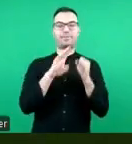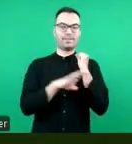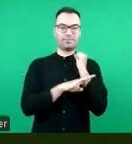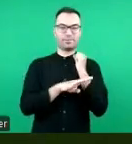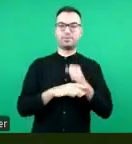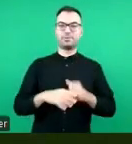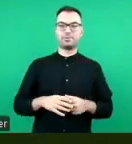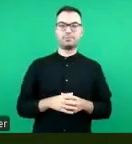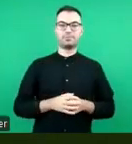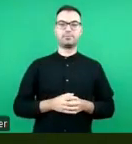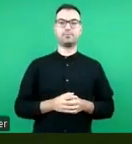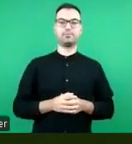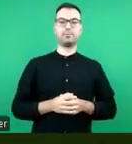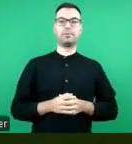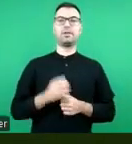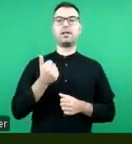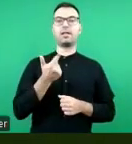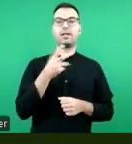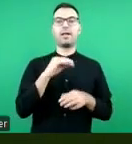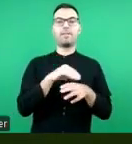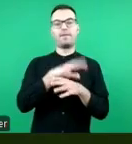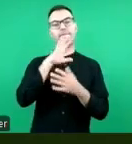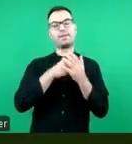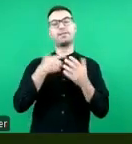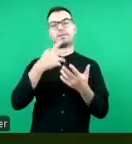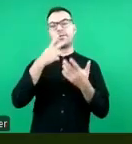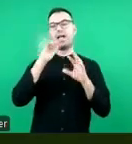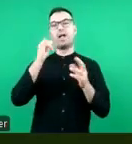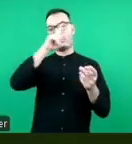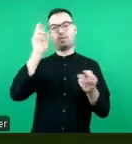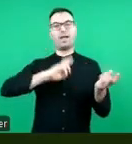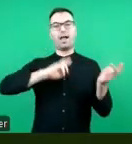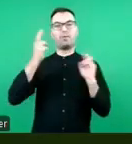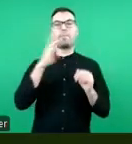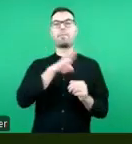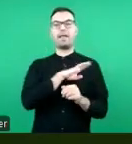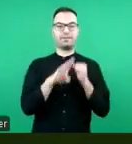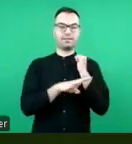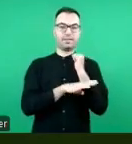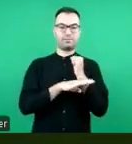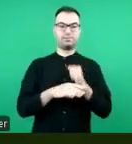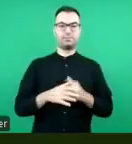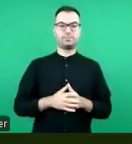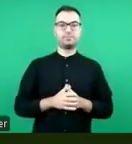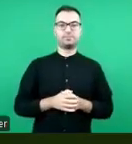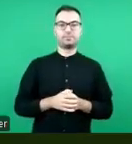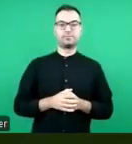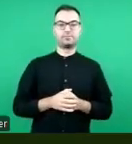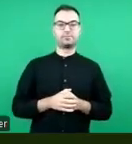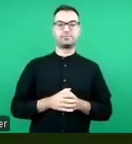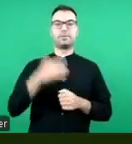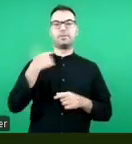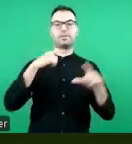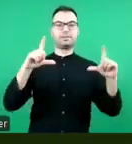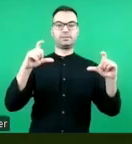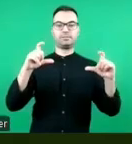few of those methods to see how people actually react to dead trees. What we did is we used one of the pictures from